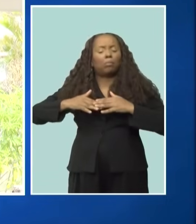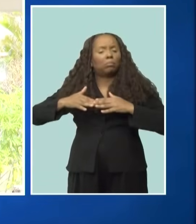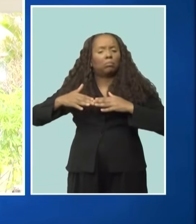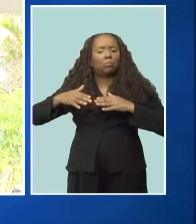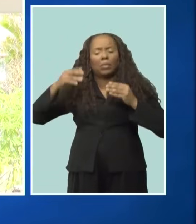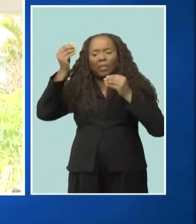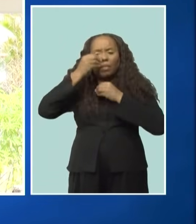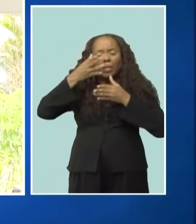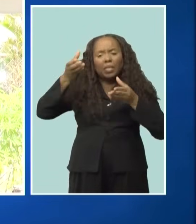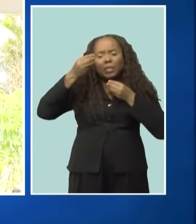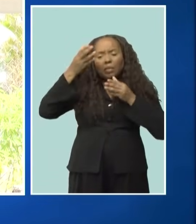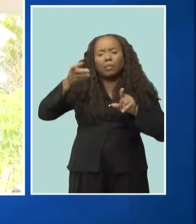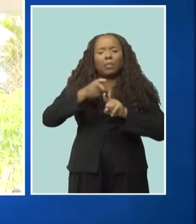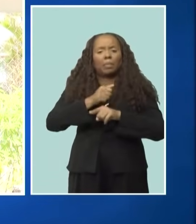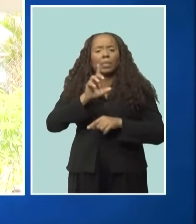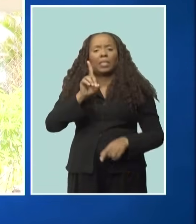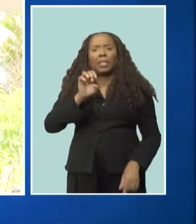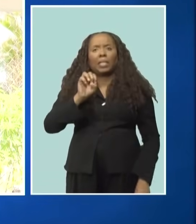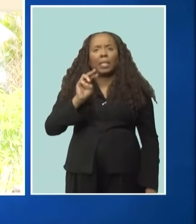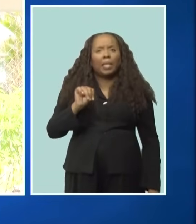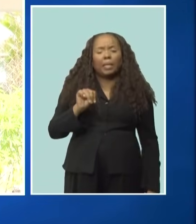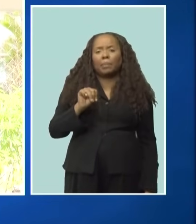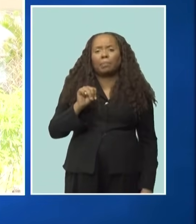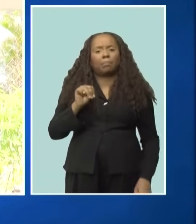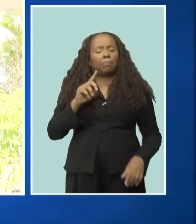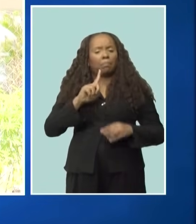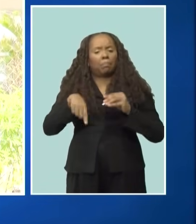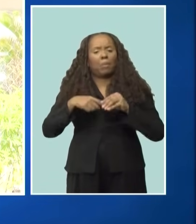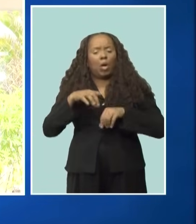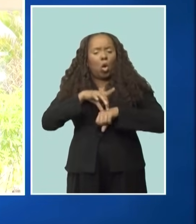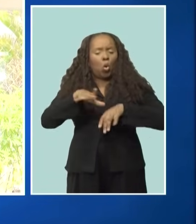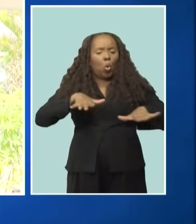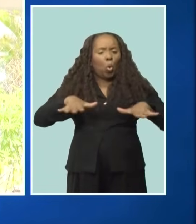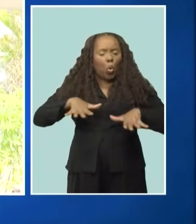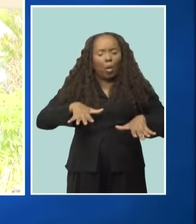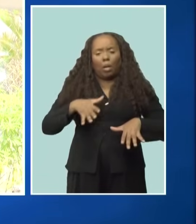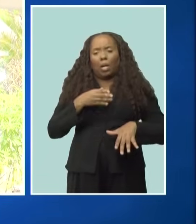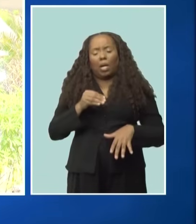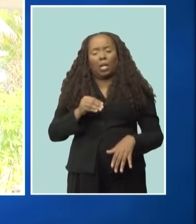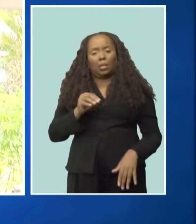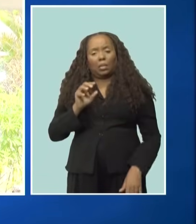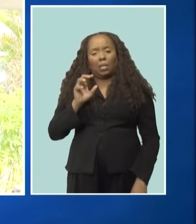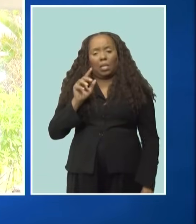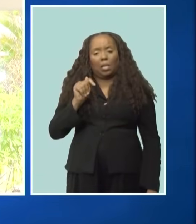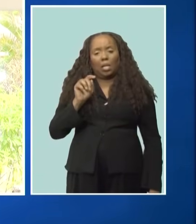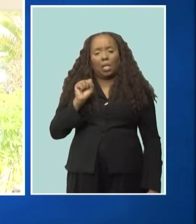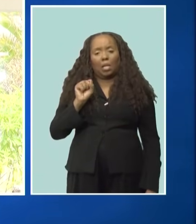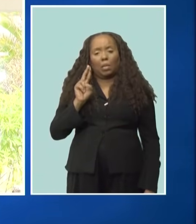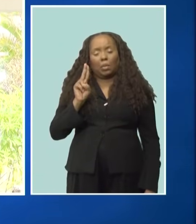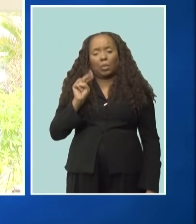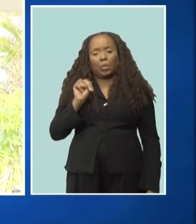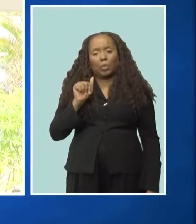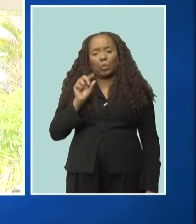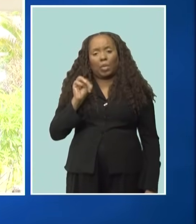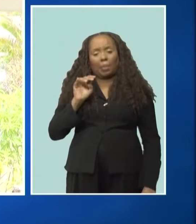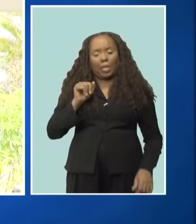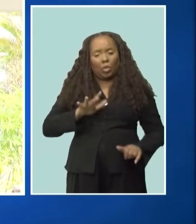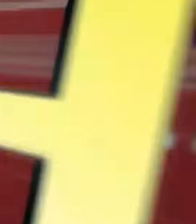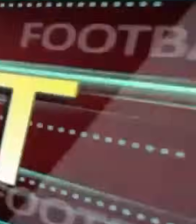and tsunamis. And once that is done, then everything will be all well and good. So,